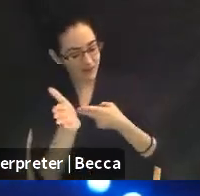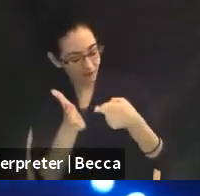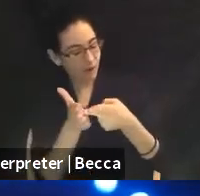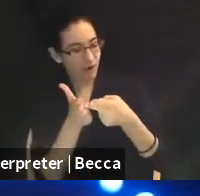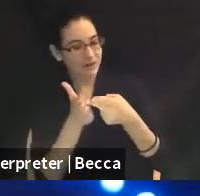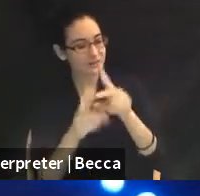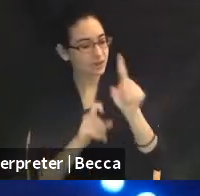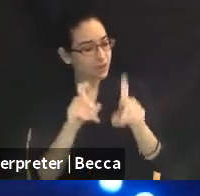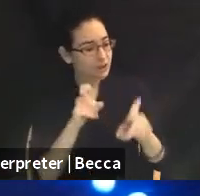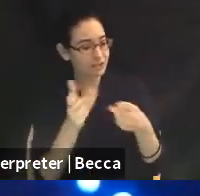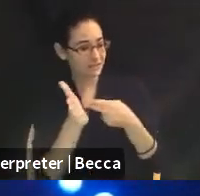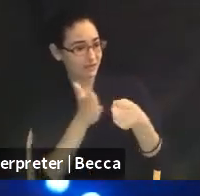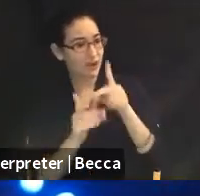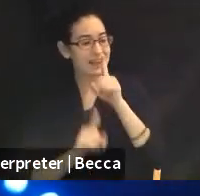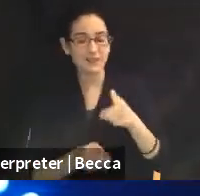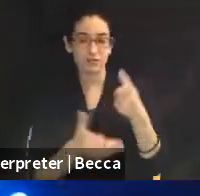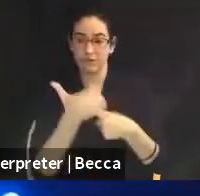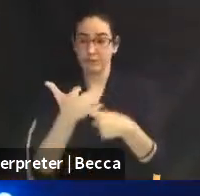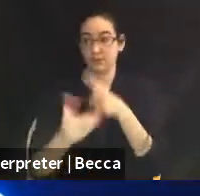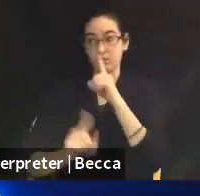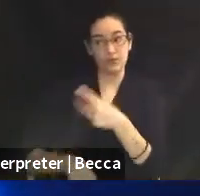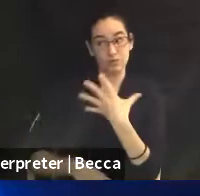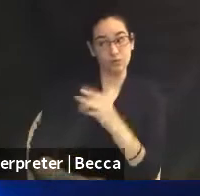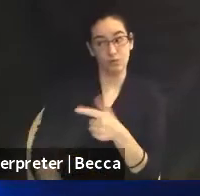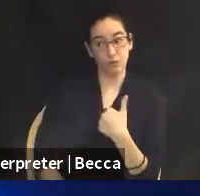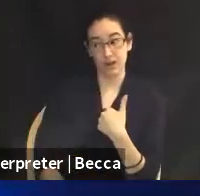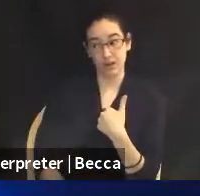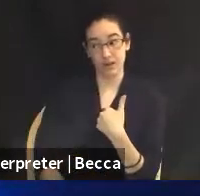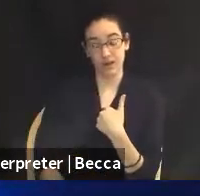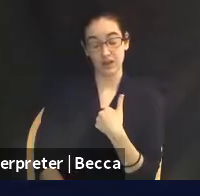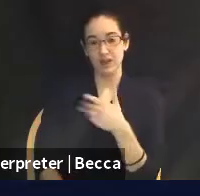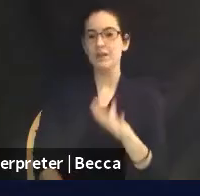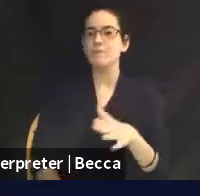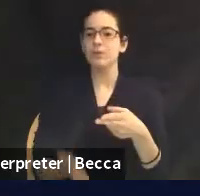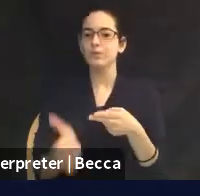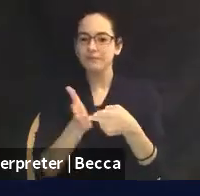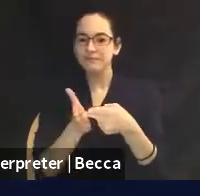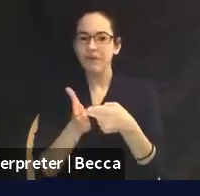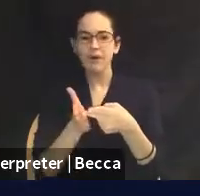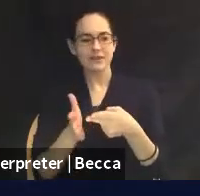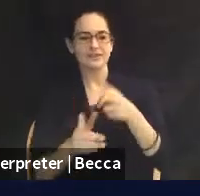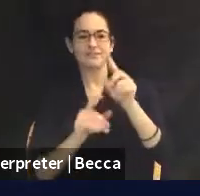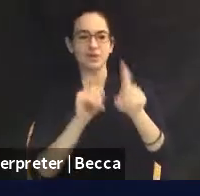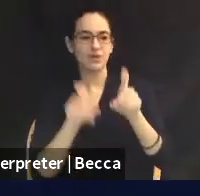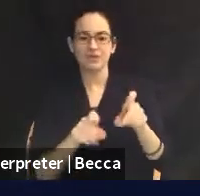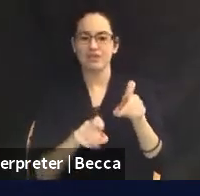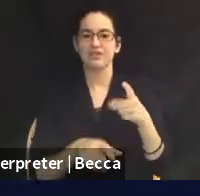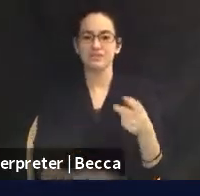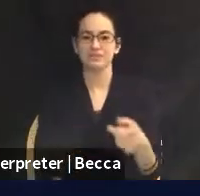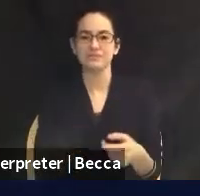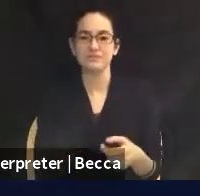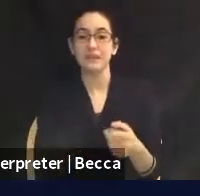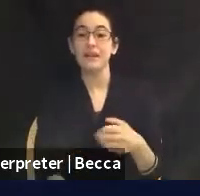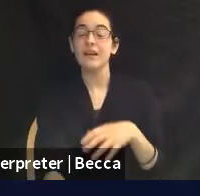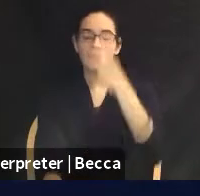that they want to give. We don't like the answers, but we asked honest questions. And my daddy used to always tell me, if you ask an